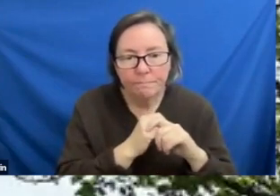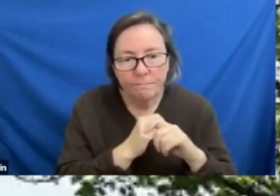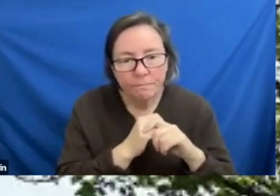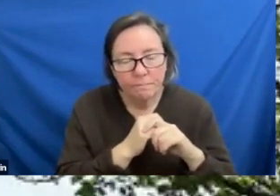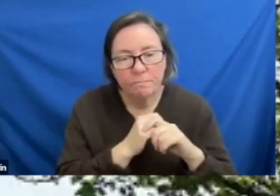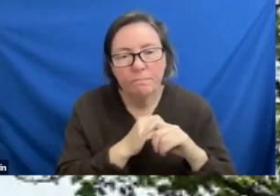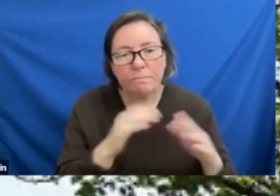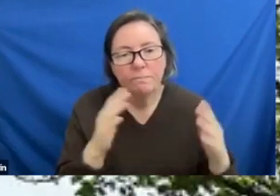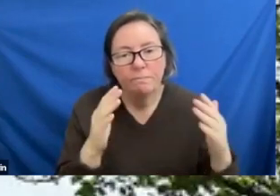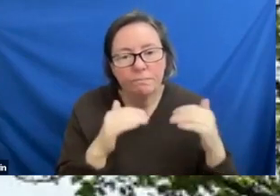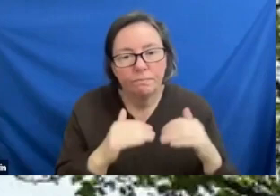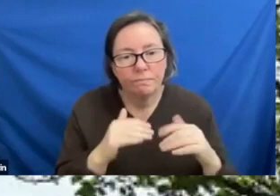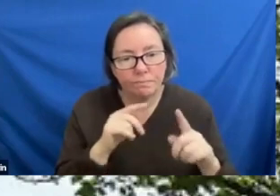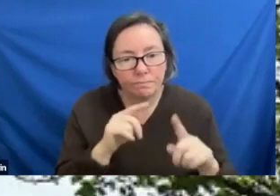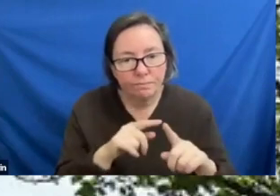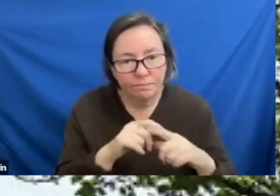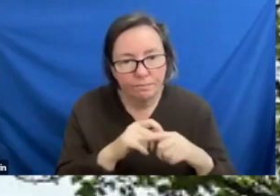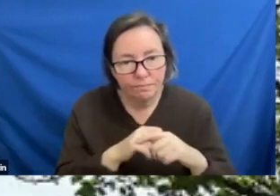I see